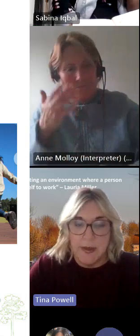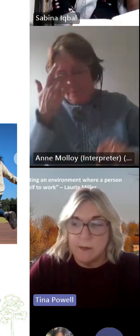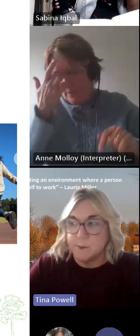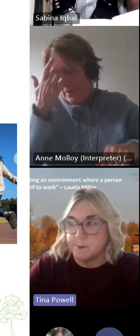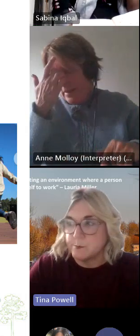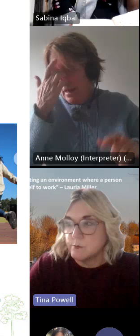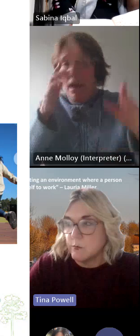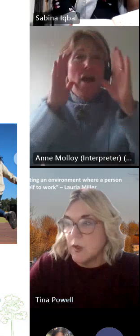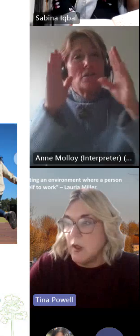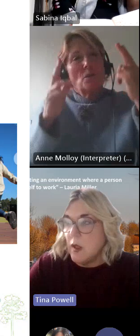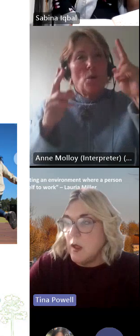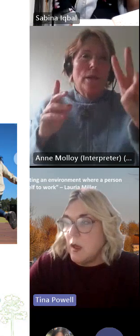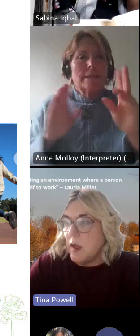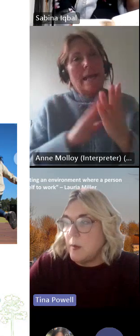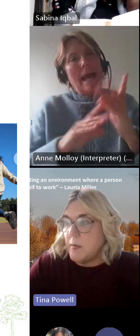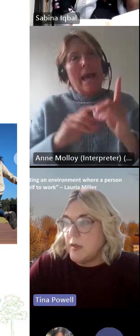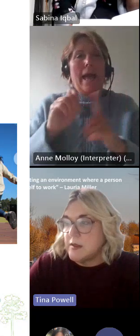as Happy.